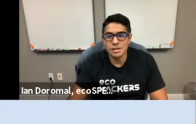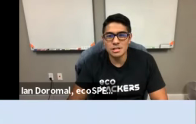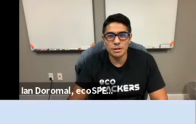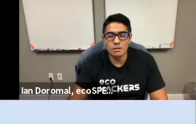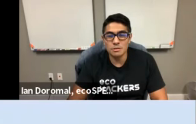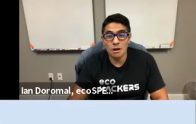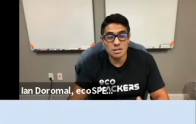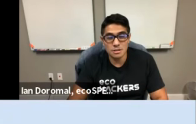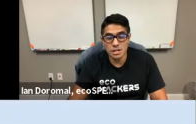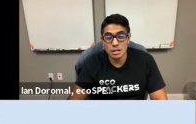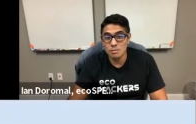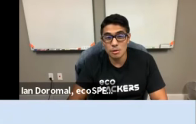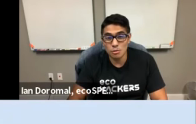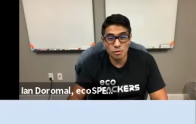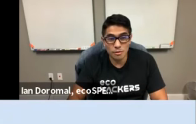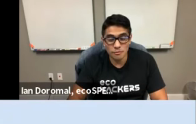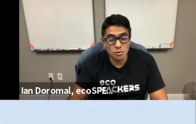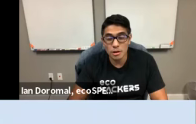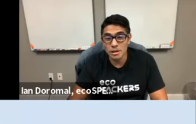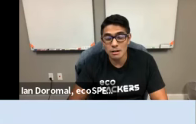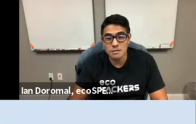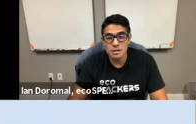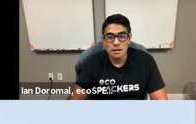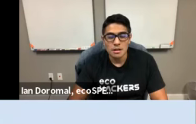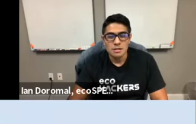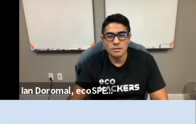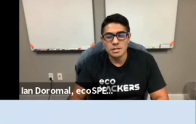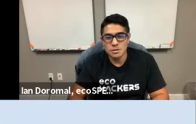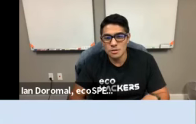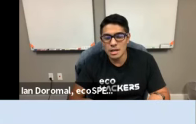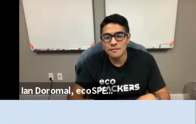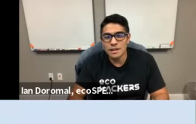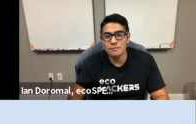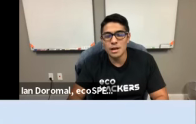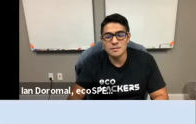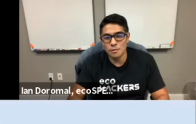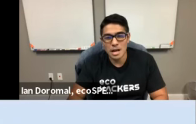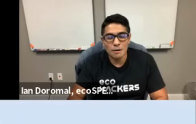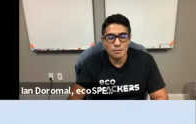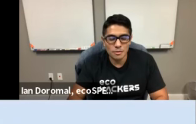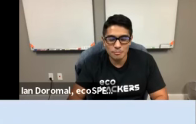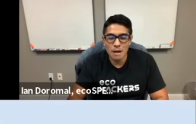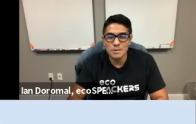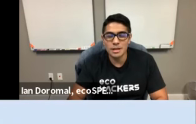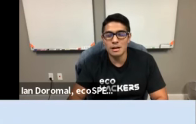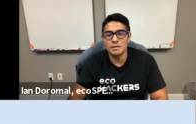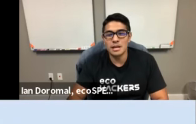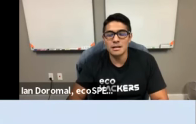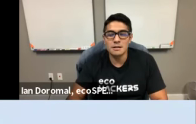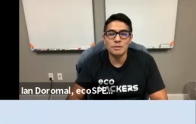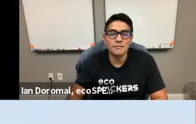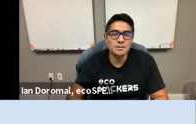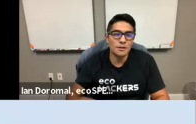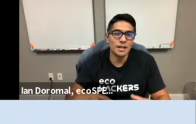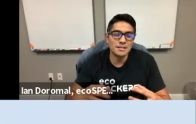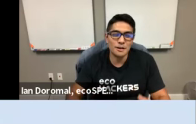GHG emissions, but it also costs GE north of $2 billion. So that's the ineffective ways of how the problem is being dealt with today.